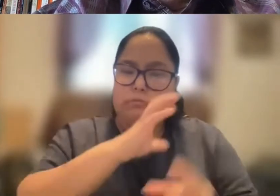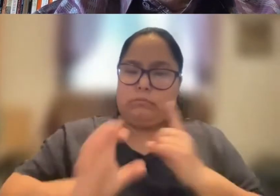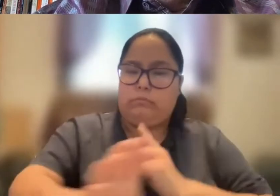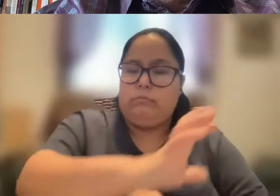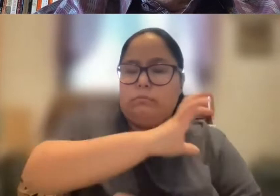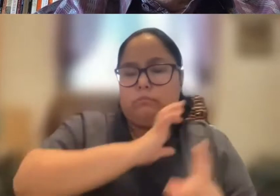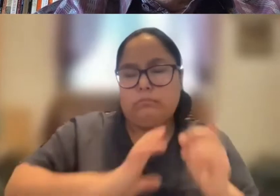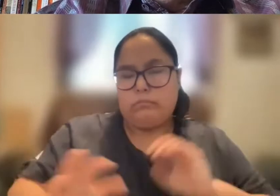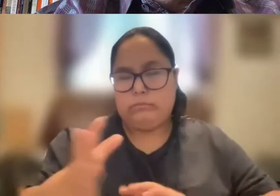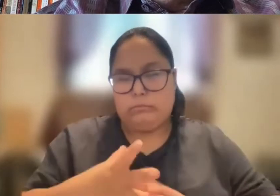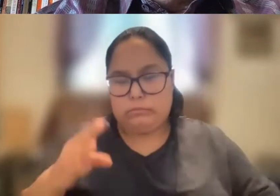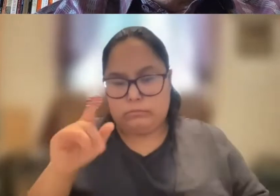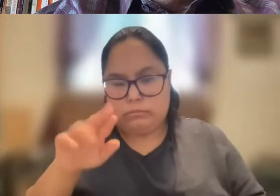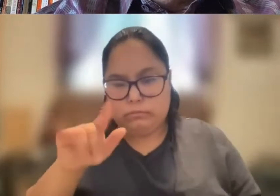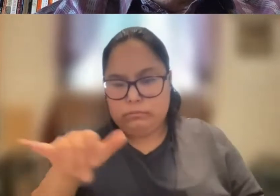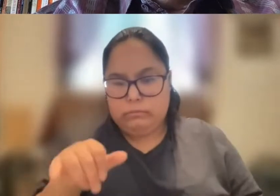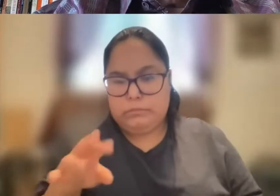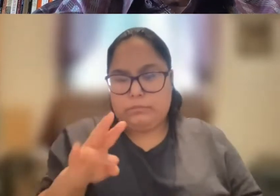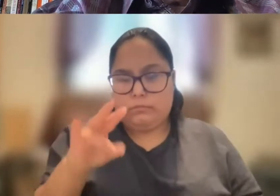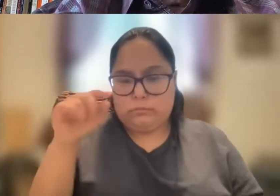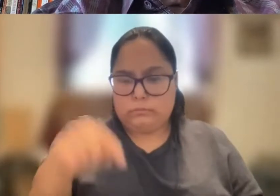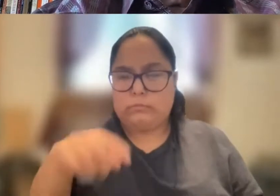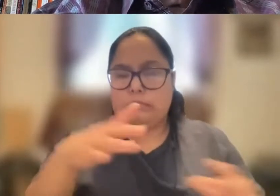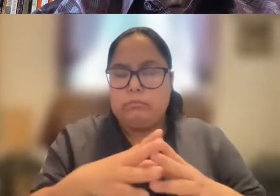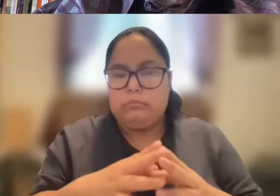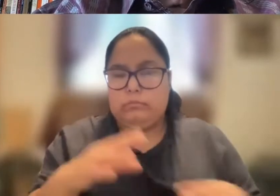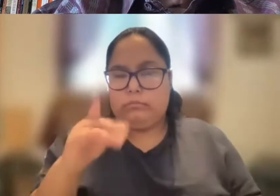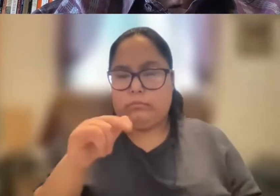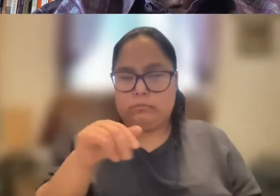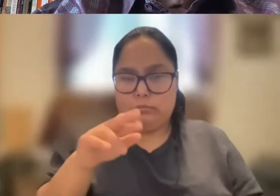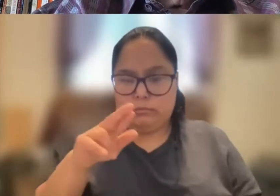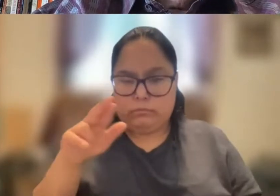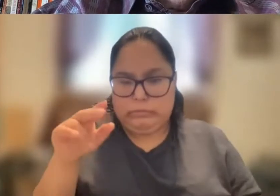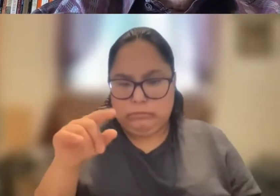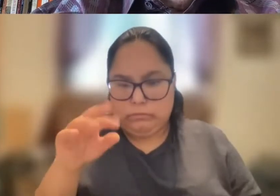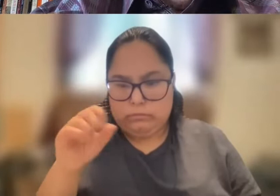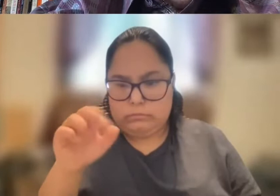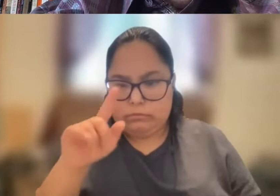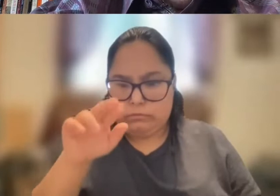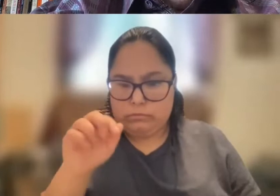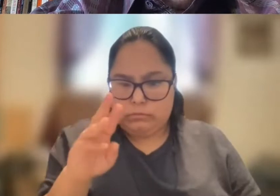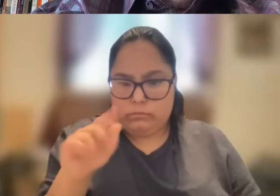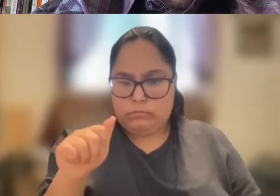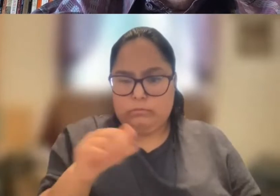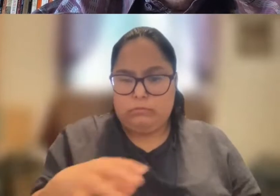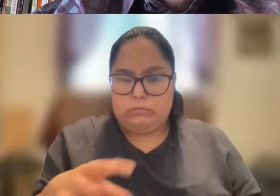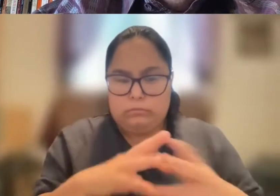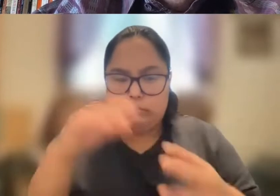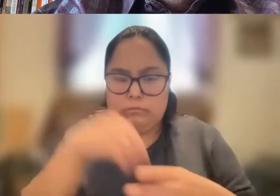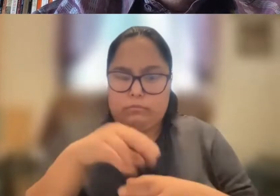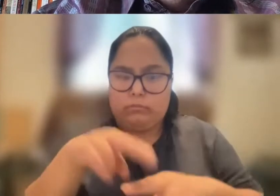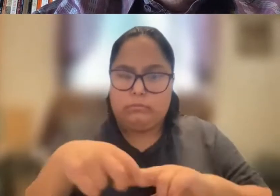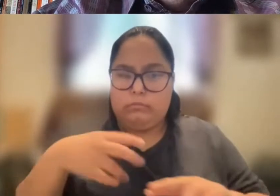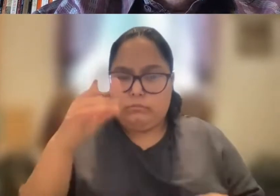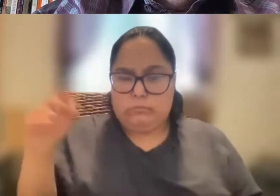military actually paid for me to go down to Ottawa to sit in the gallery and be part of that. That was remarkable.